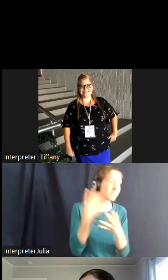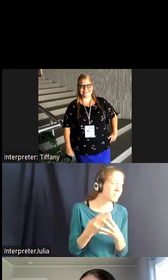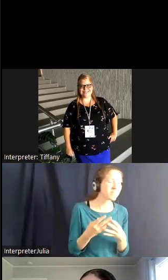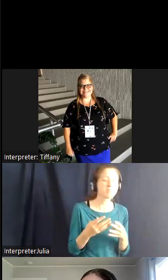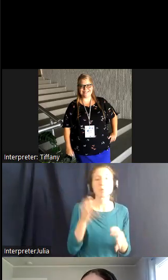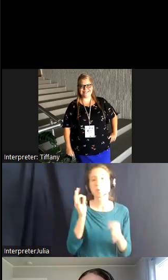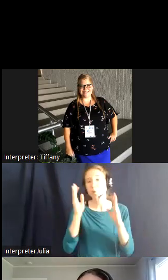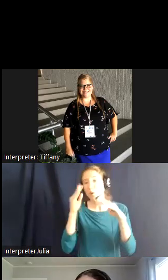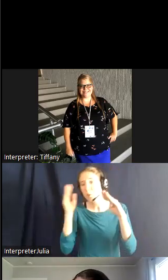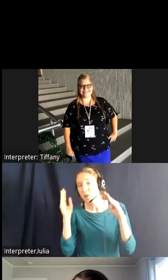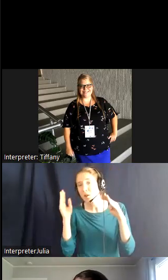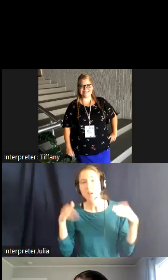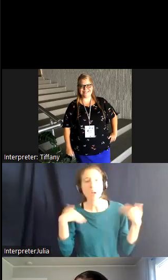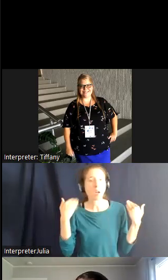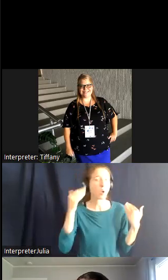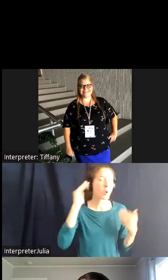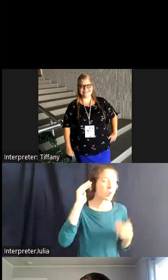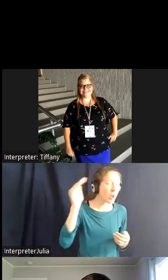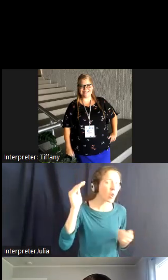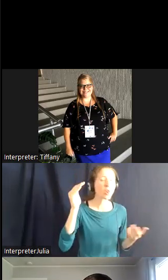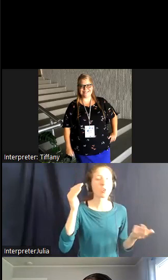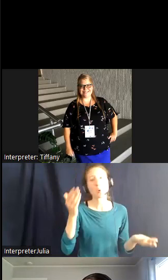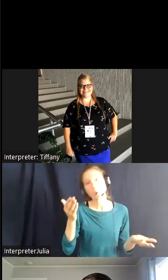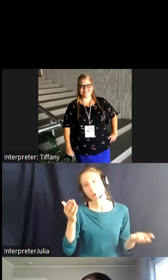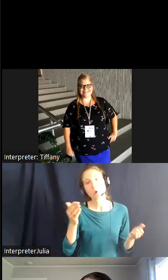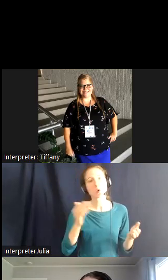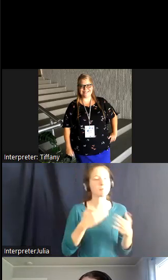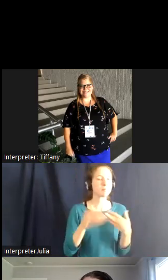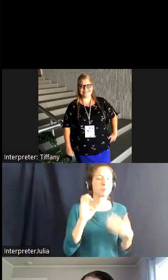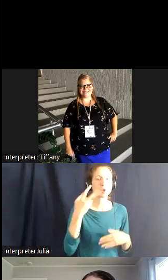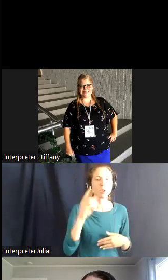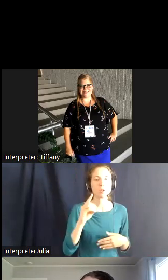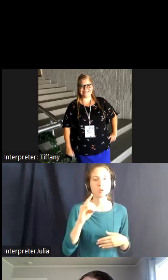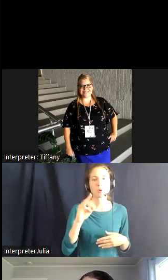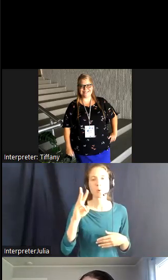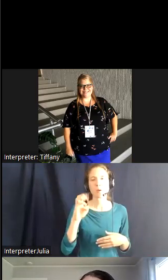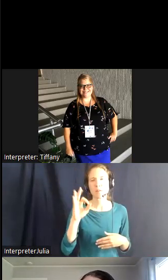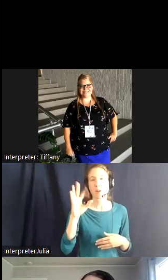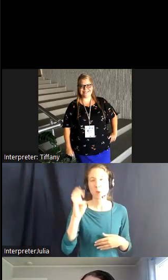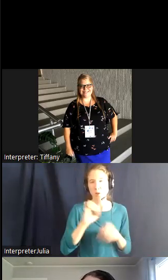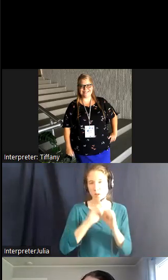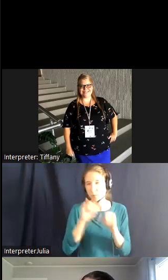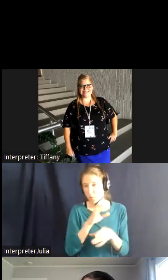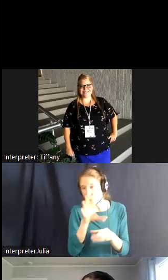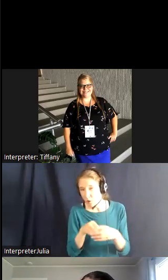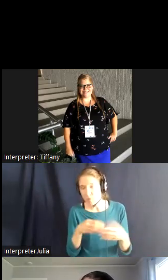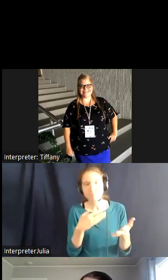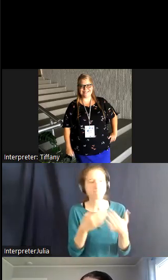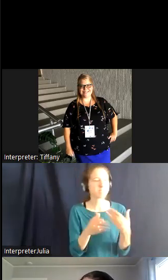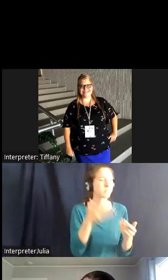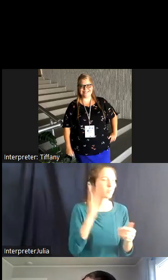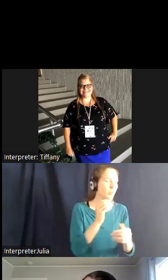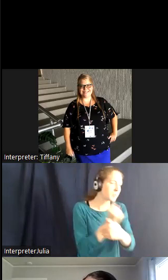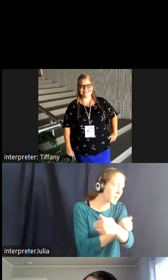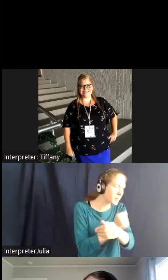justice systems, current involvement in the child welfare system, co-occurring mental health and substance use disorders